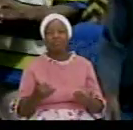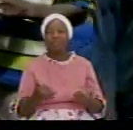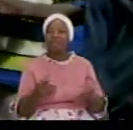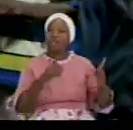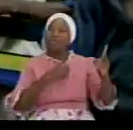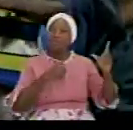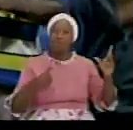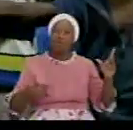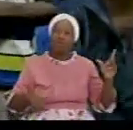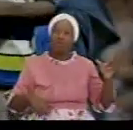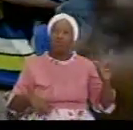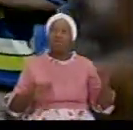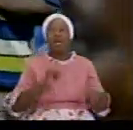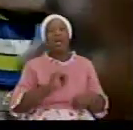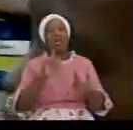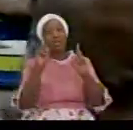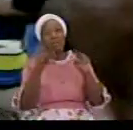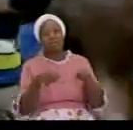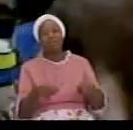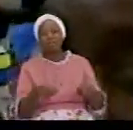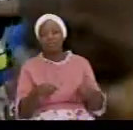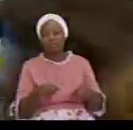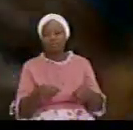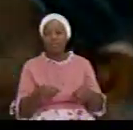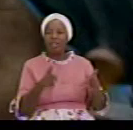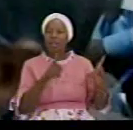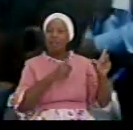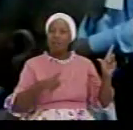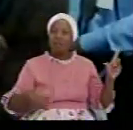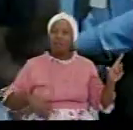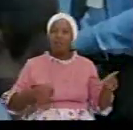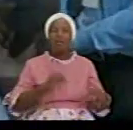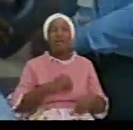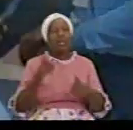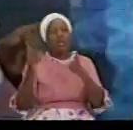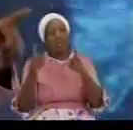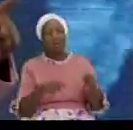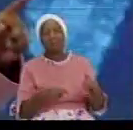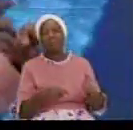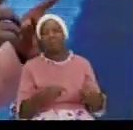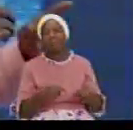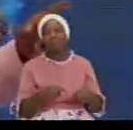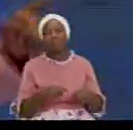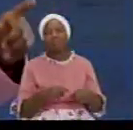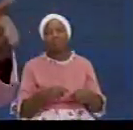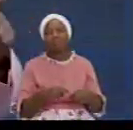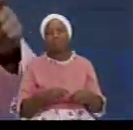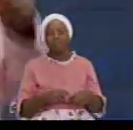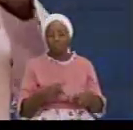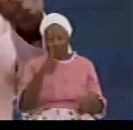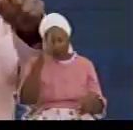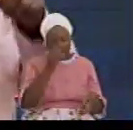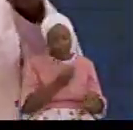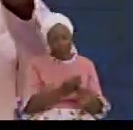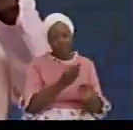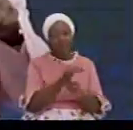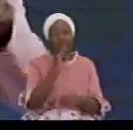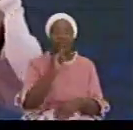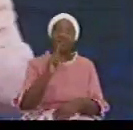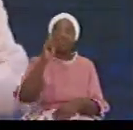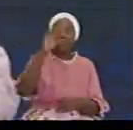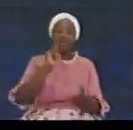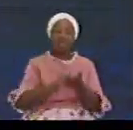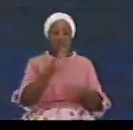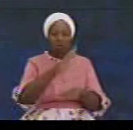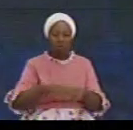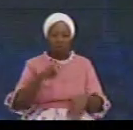Lord, I come. Lord, I come. Faithfully see that calleth you,